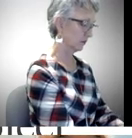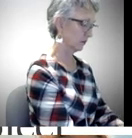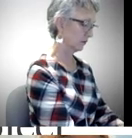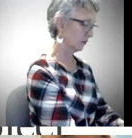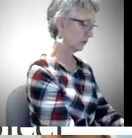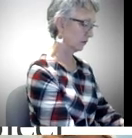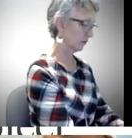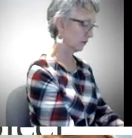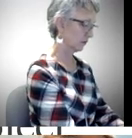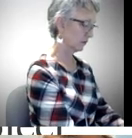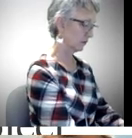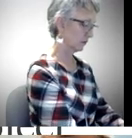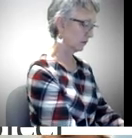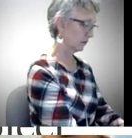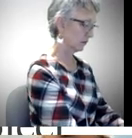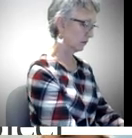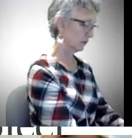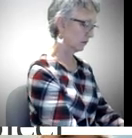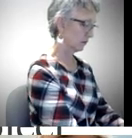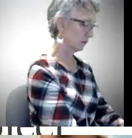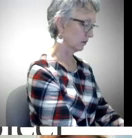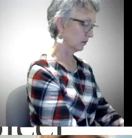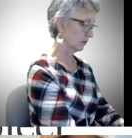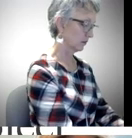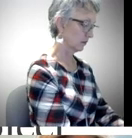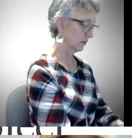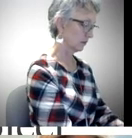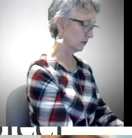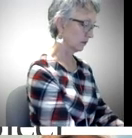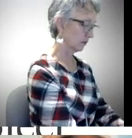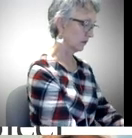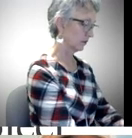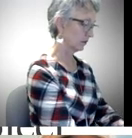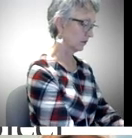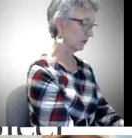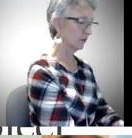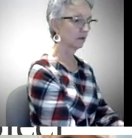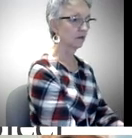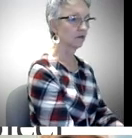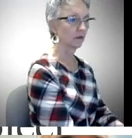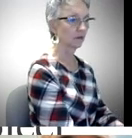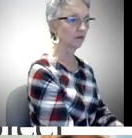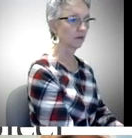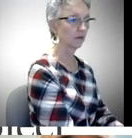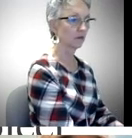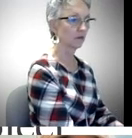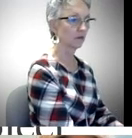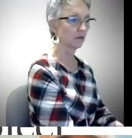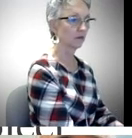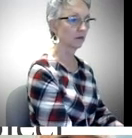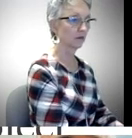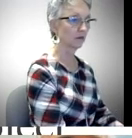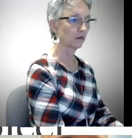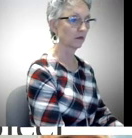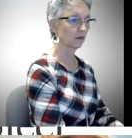us in Texas. And they're big proponents of supported decision-making. And I feel good about telling